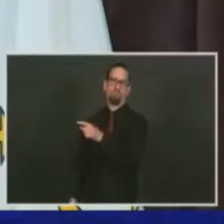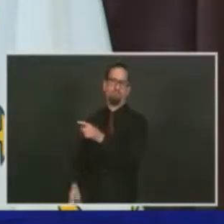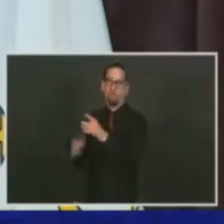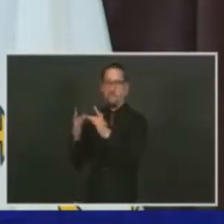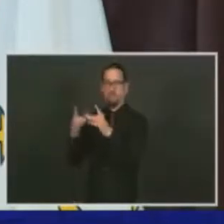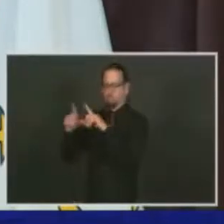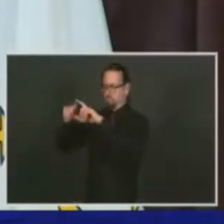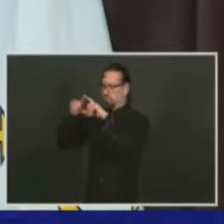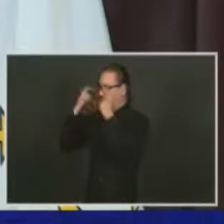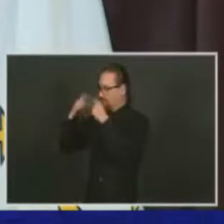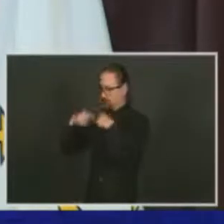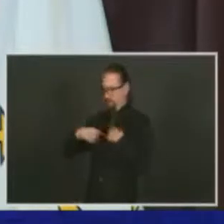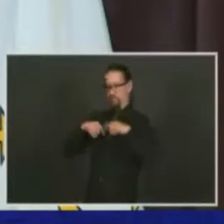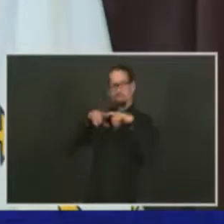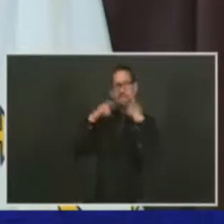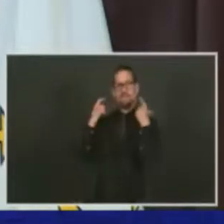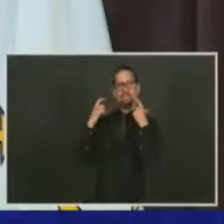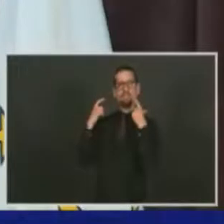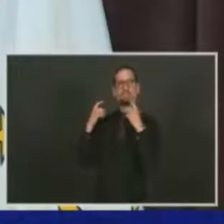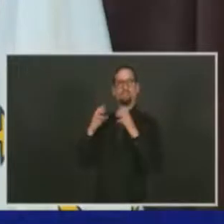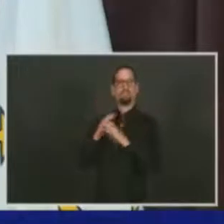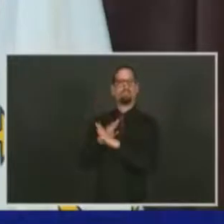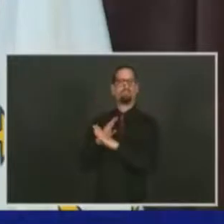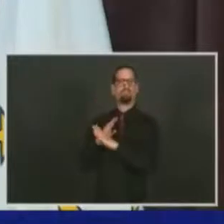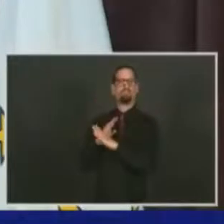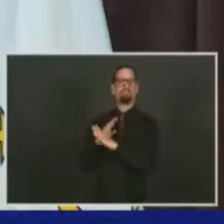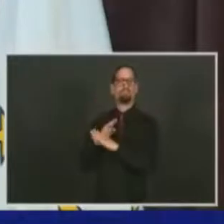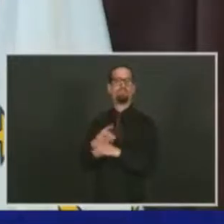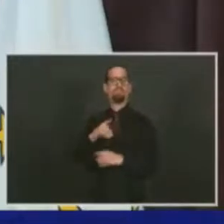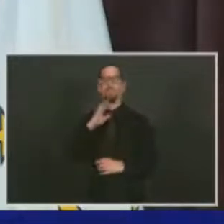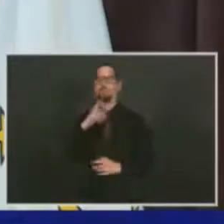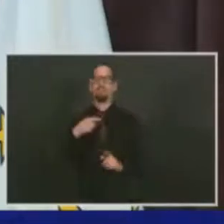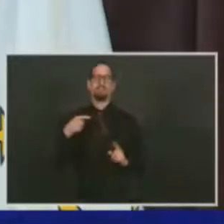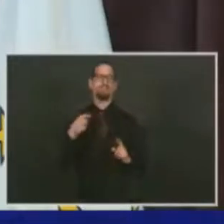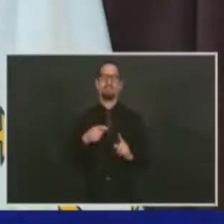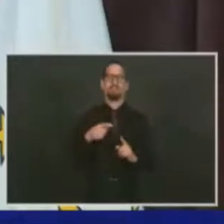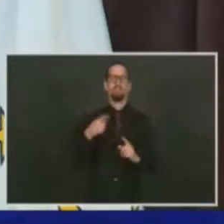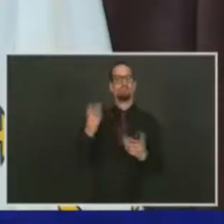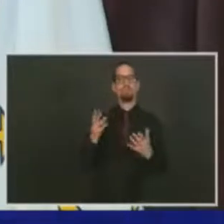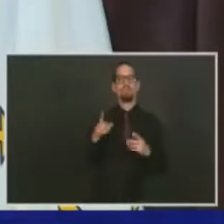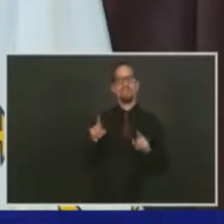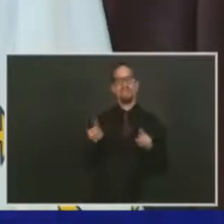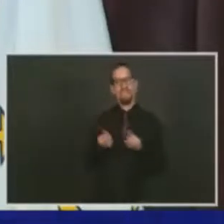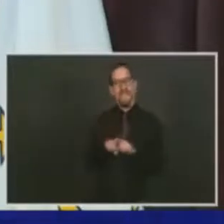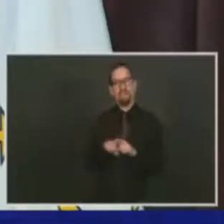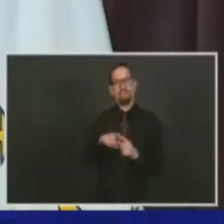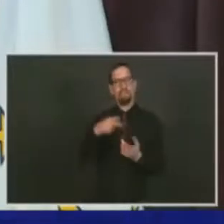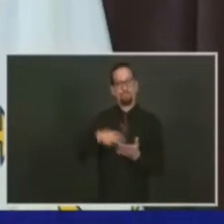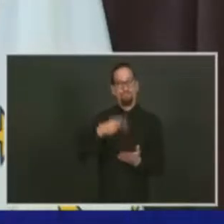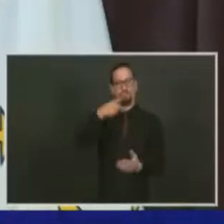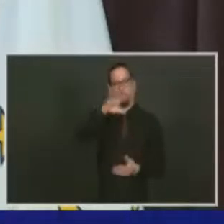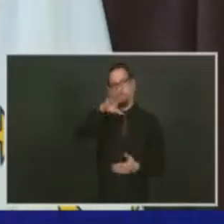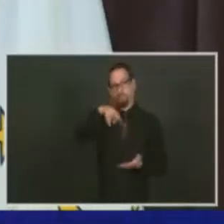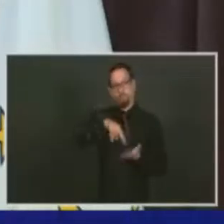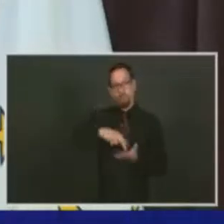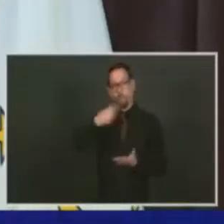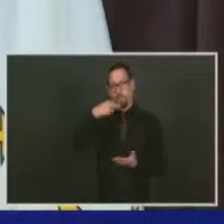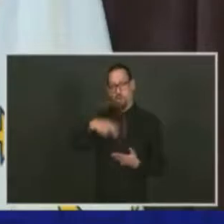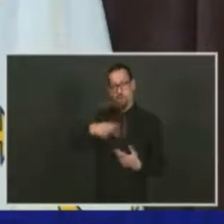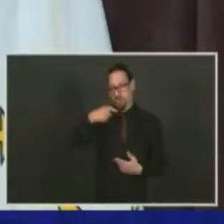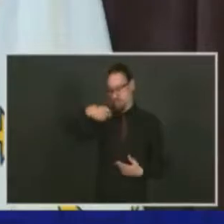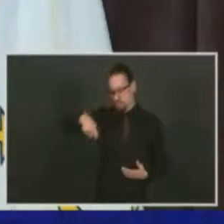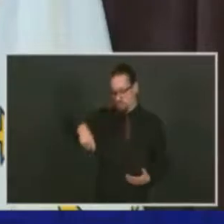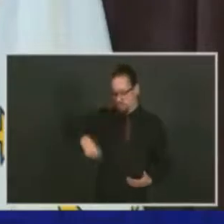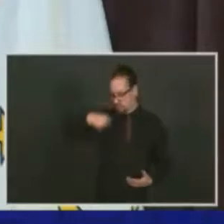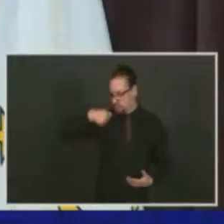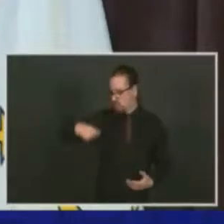sharing food is more so referring to, using the same utensils, you eat from it, and then someone else that you don't live with eats